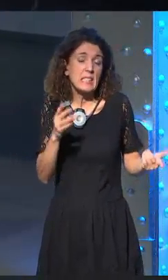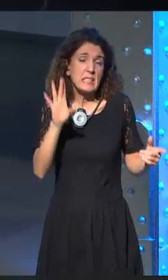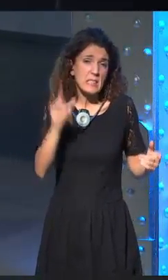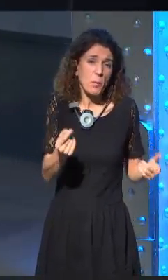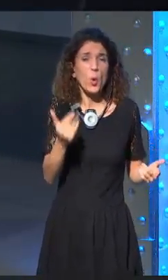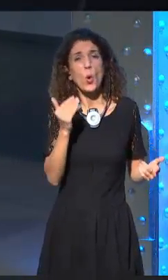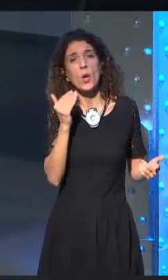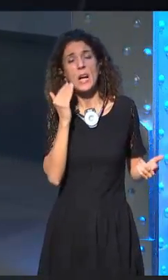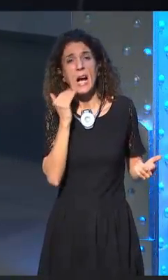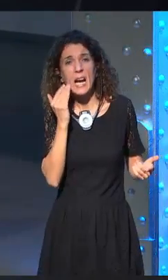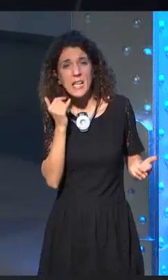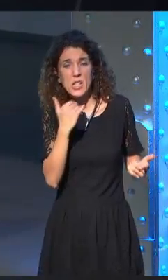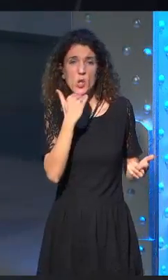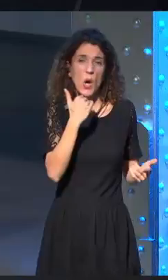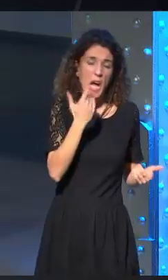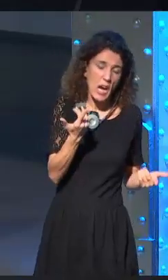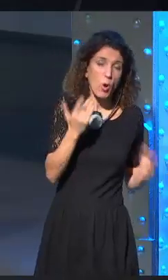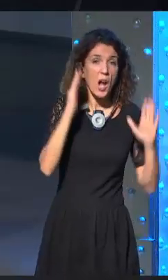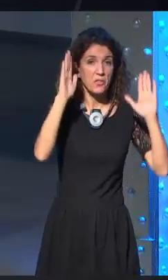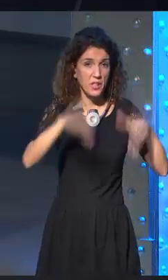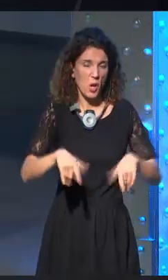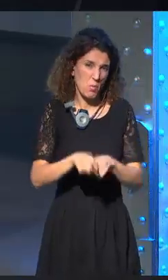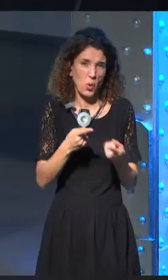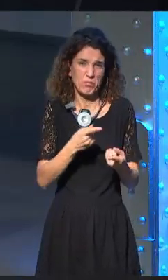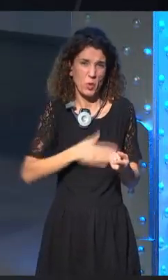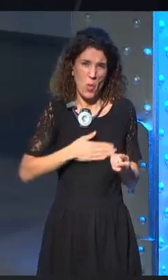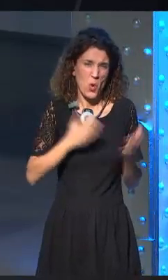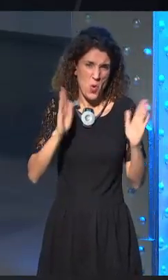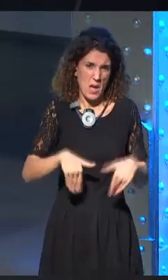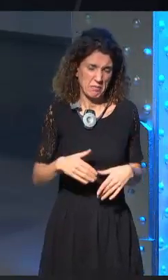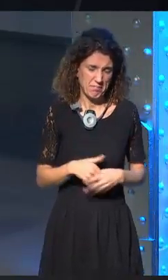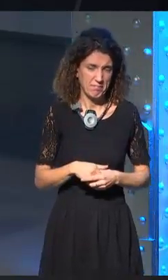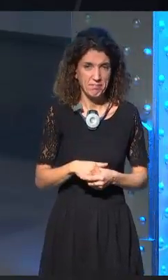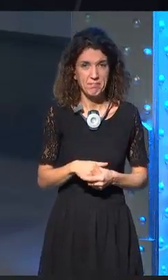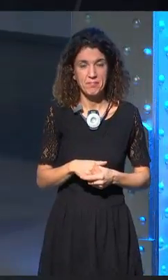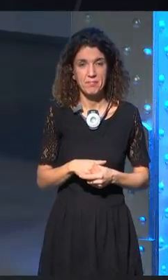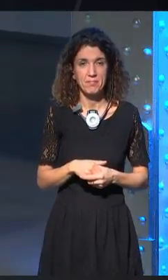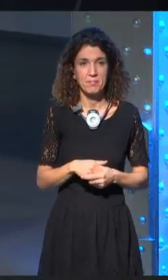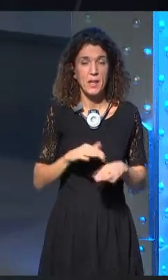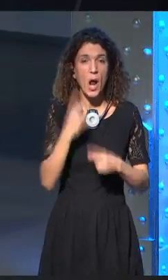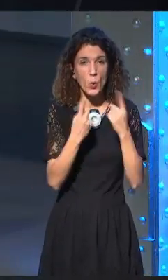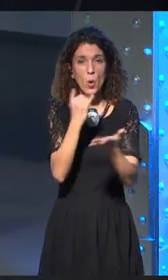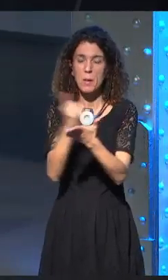your job with them, which is to, you know, do some experiments on them.